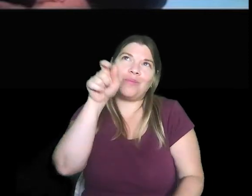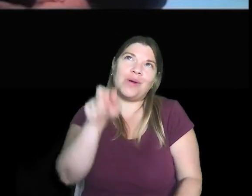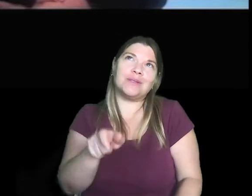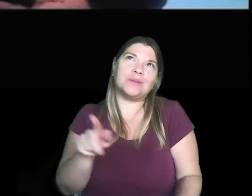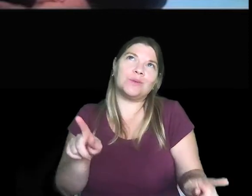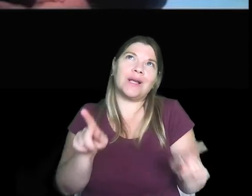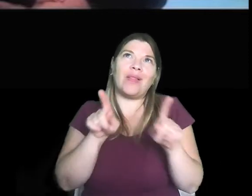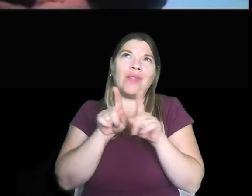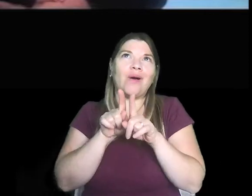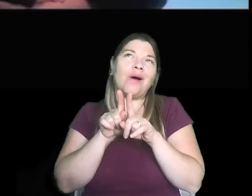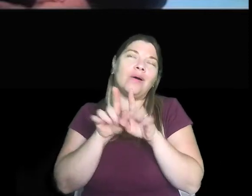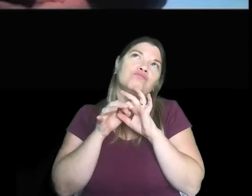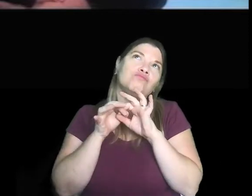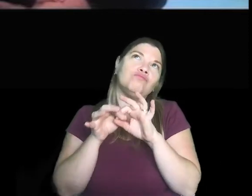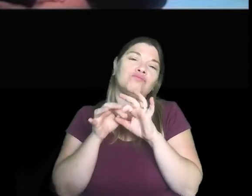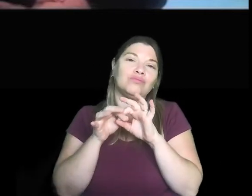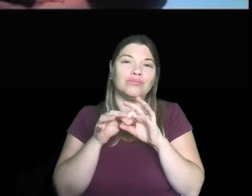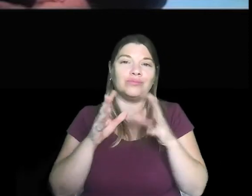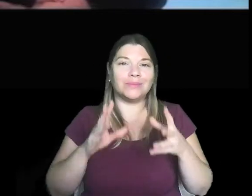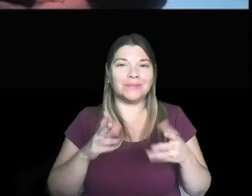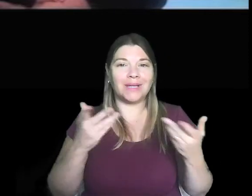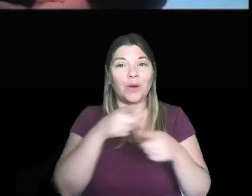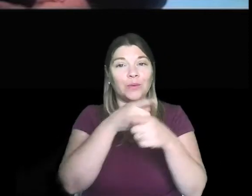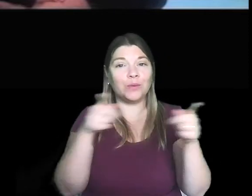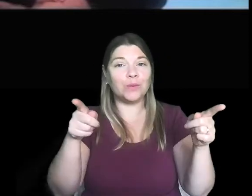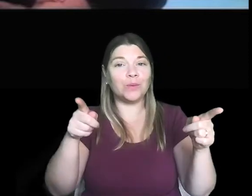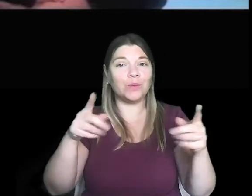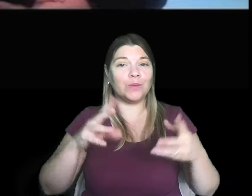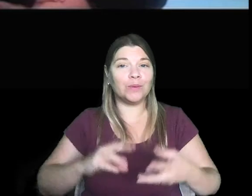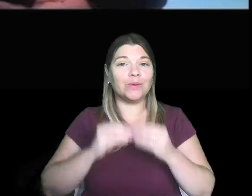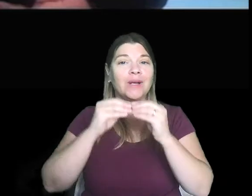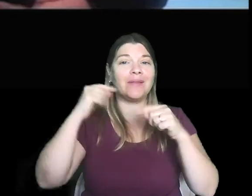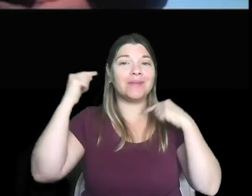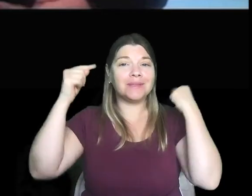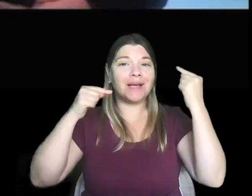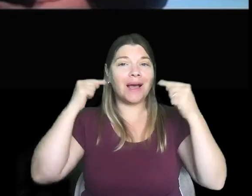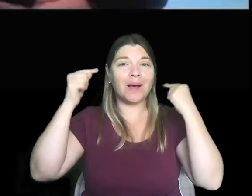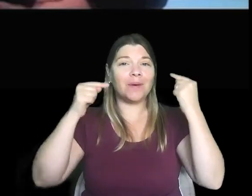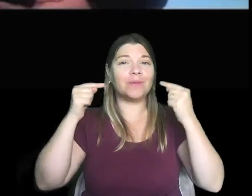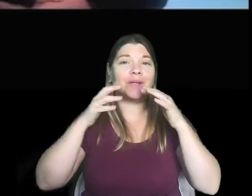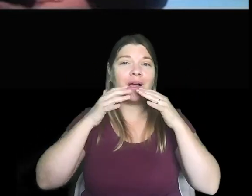Let's all make the sound together now. They sing.